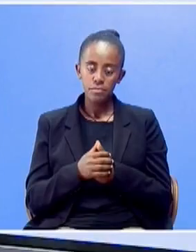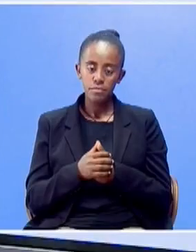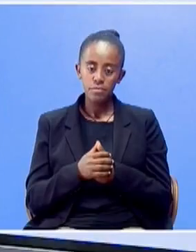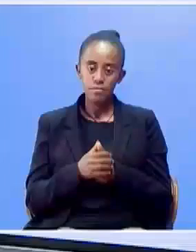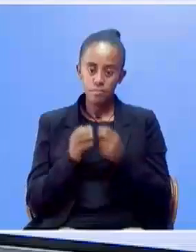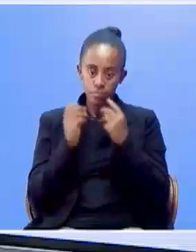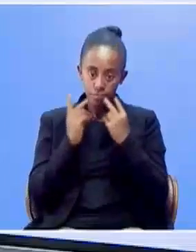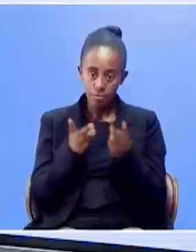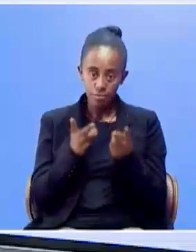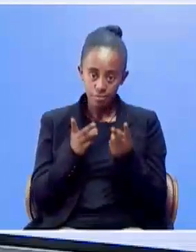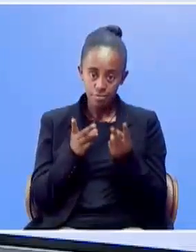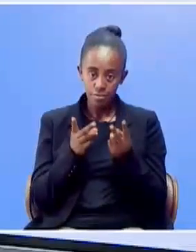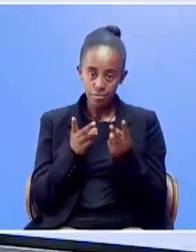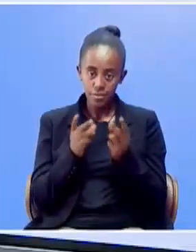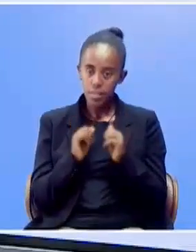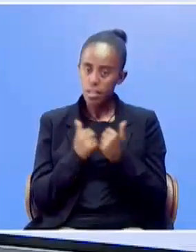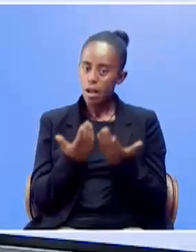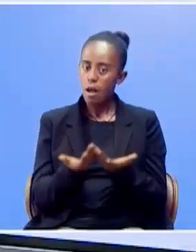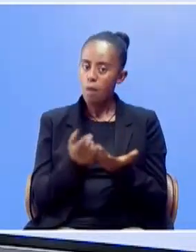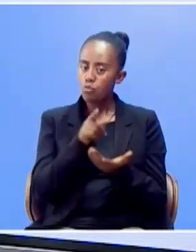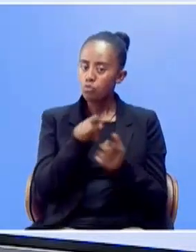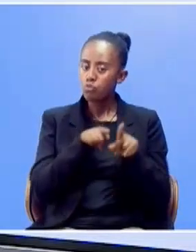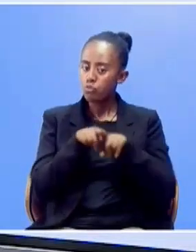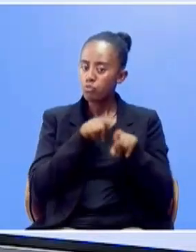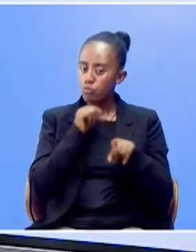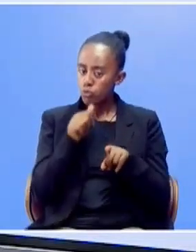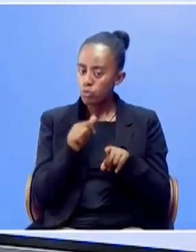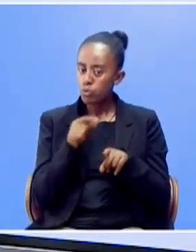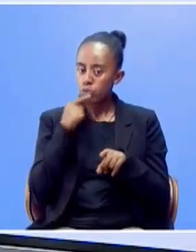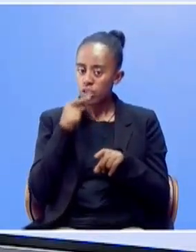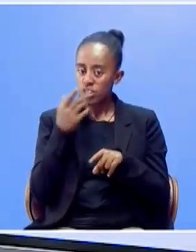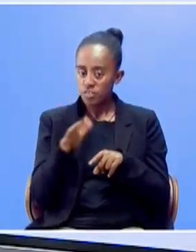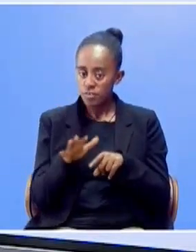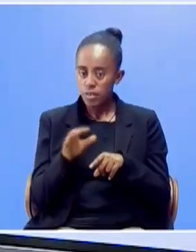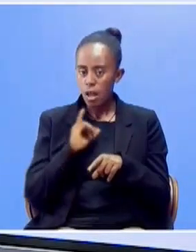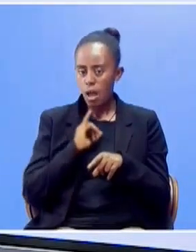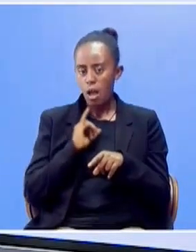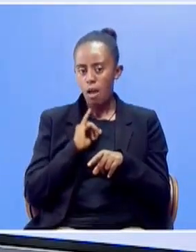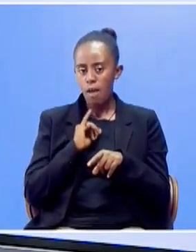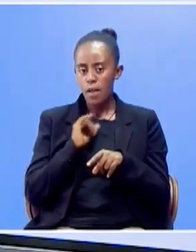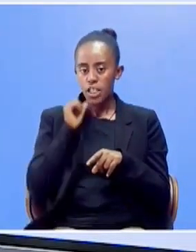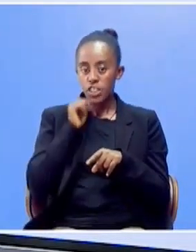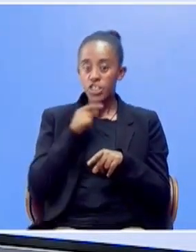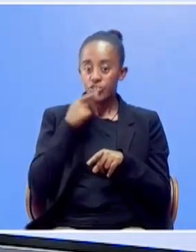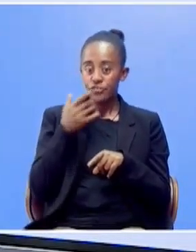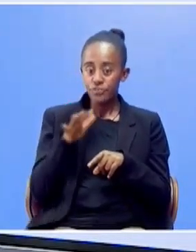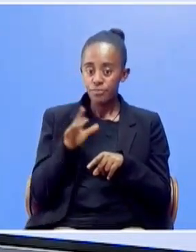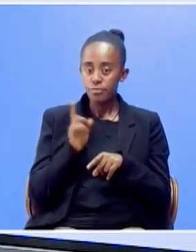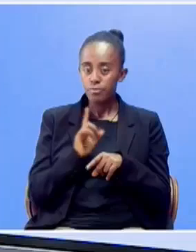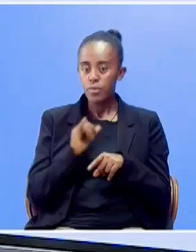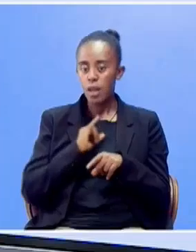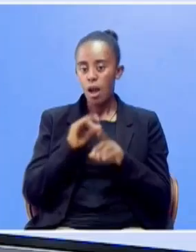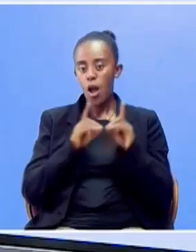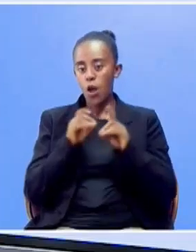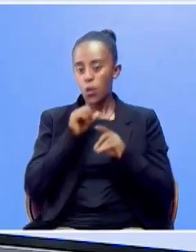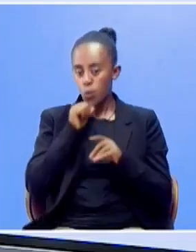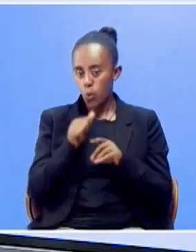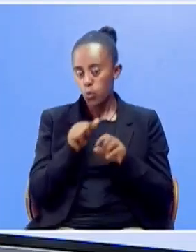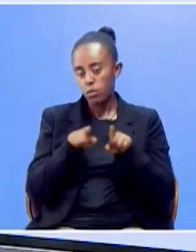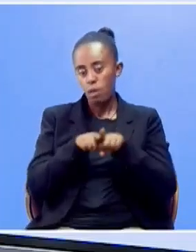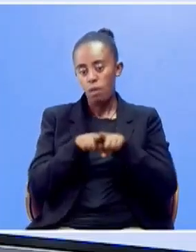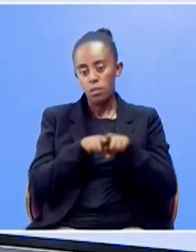Look, how does he disagree? He says what? She says what? I don't